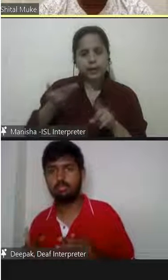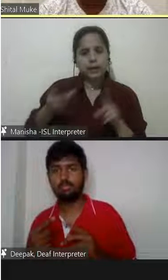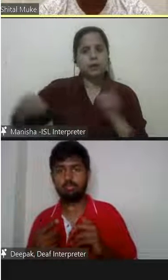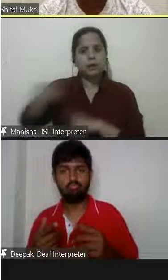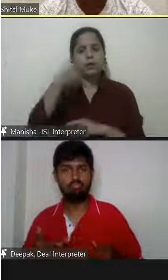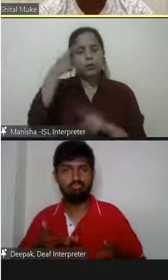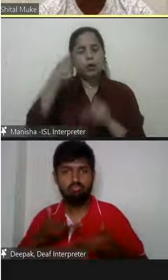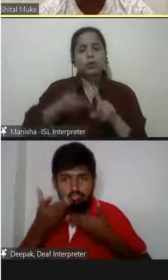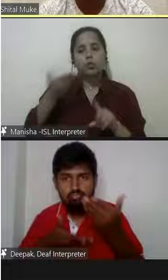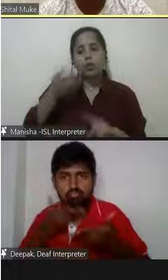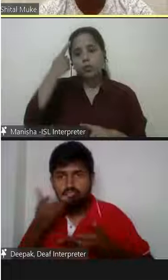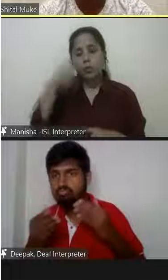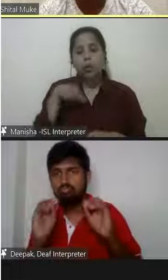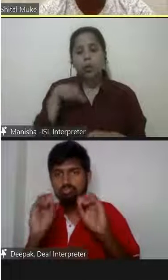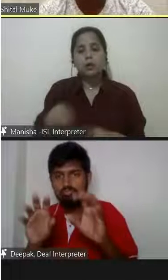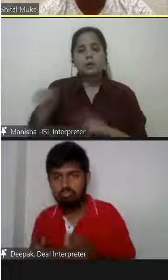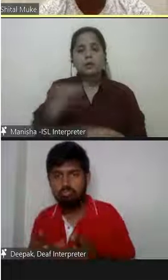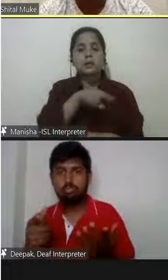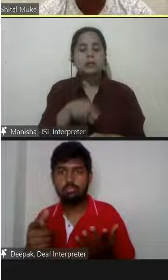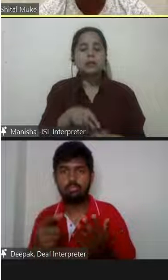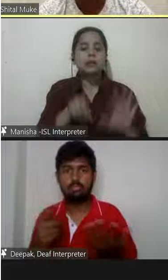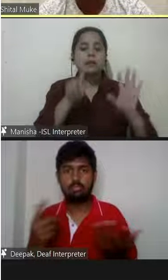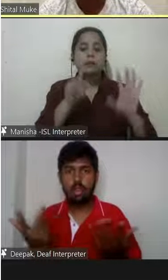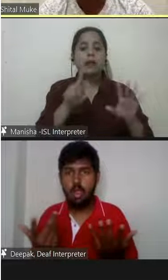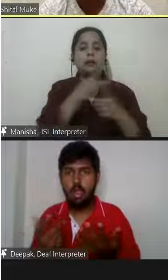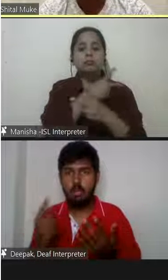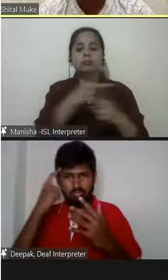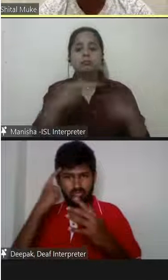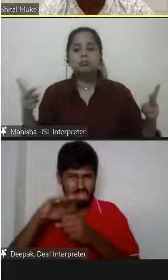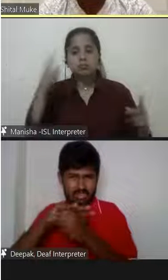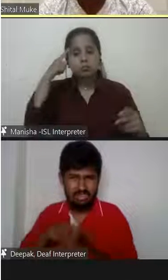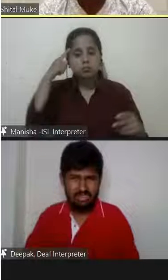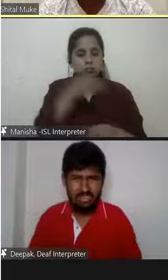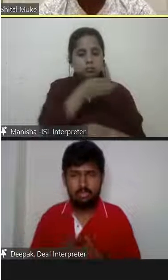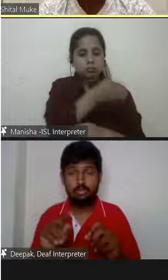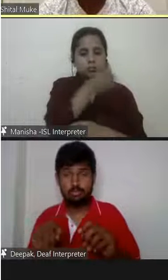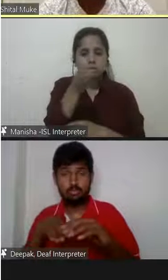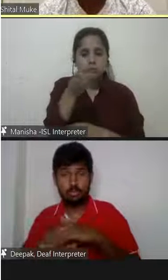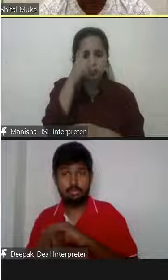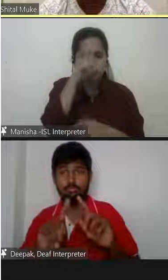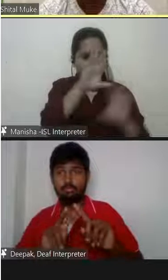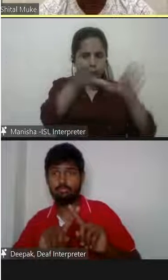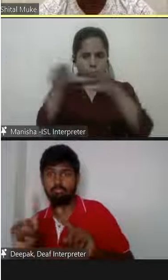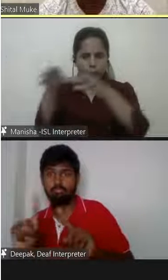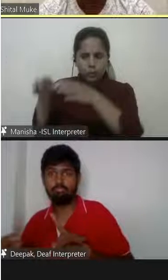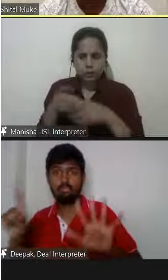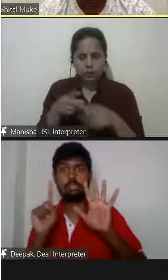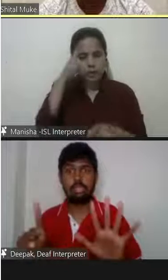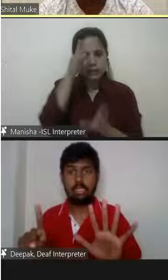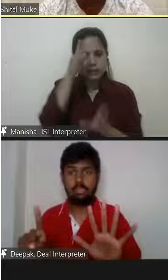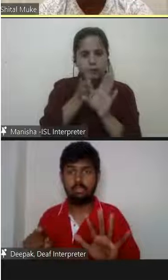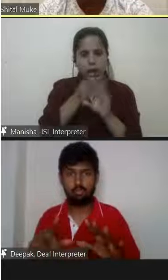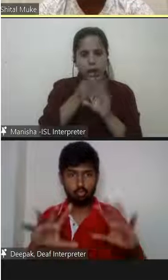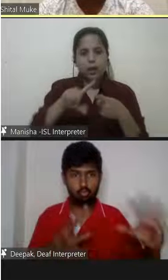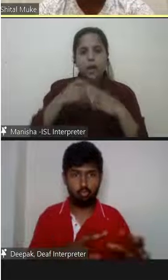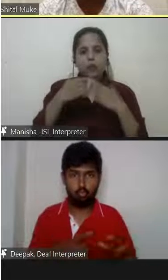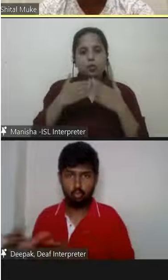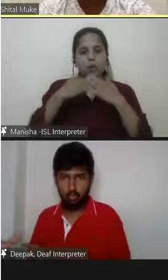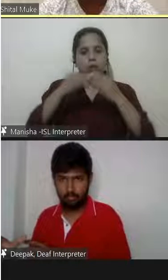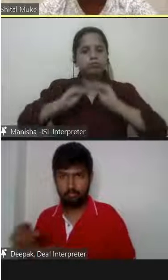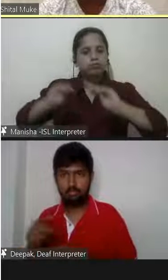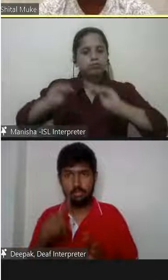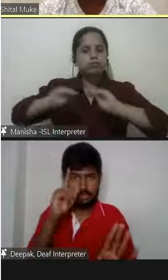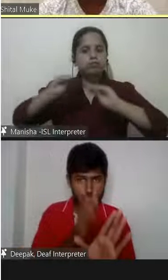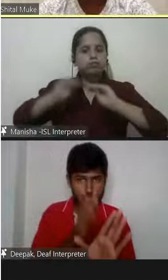trained for the 6 months on delivering or the providing the psychoeducation to the community people.